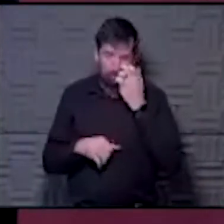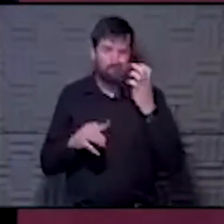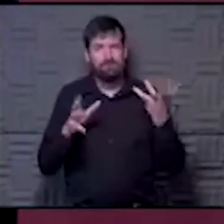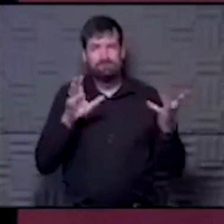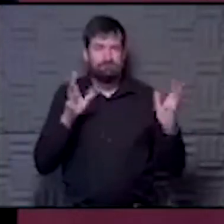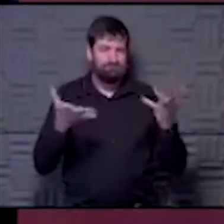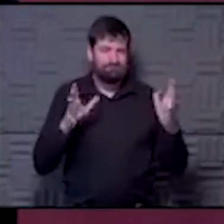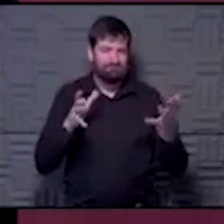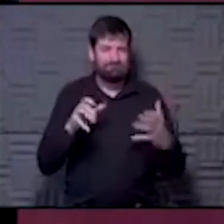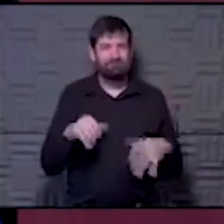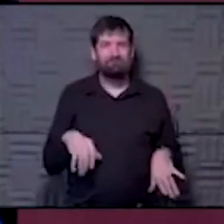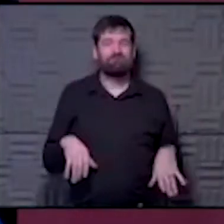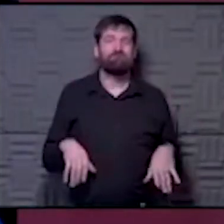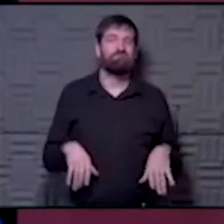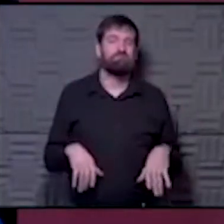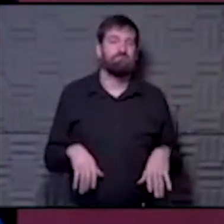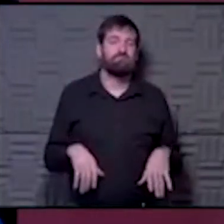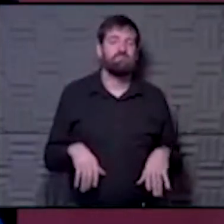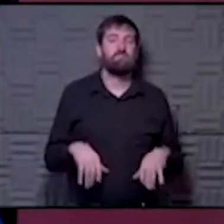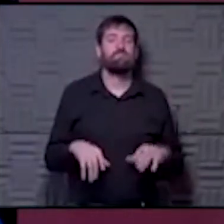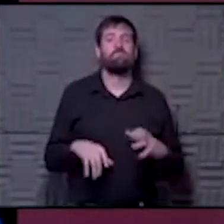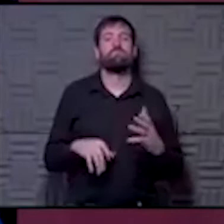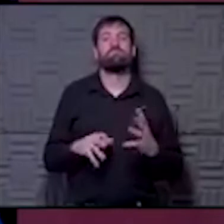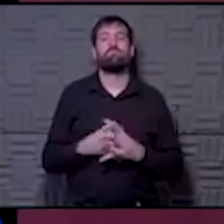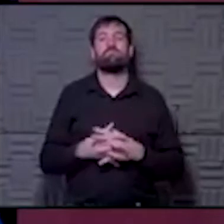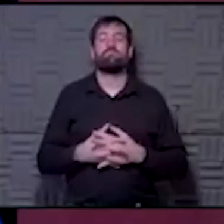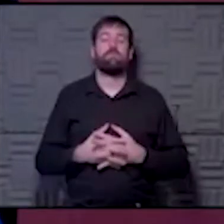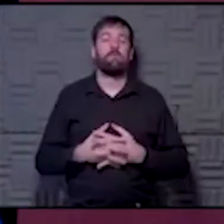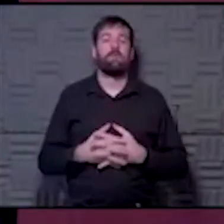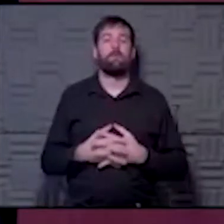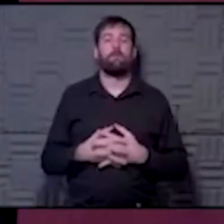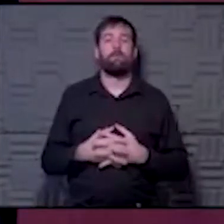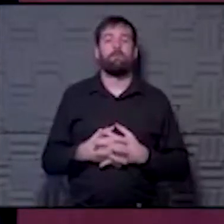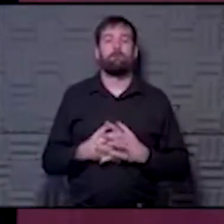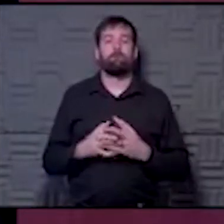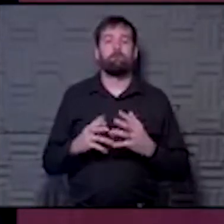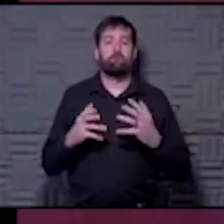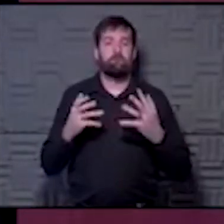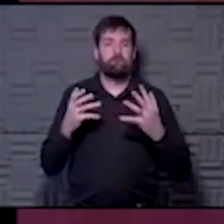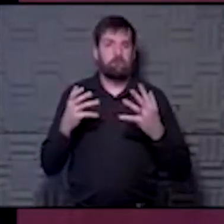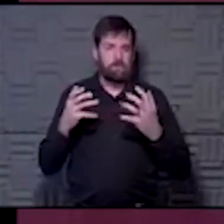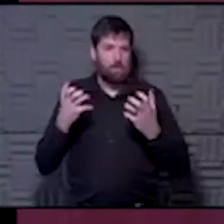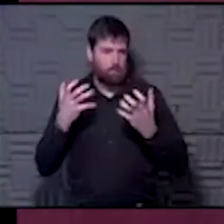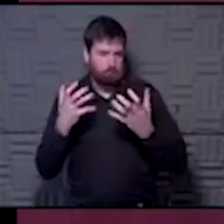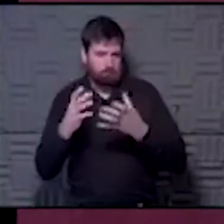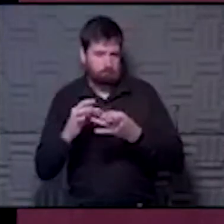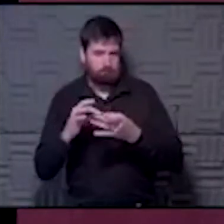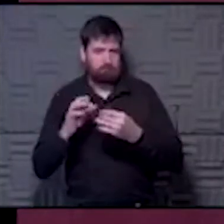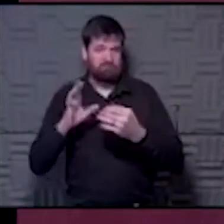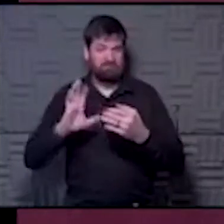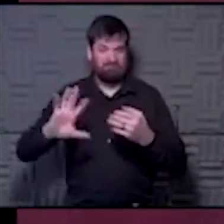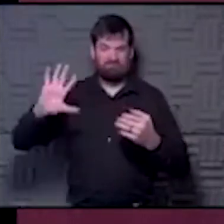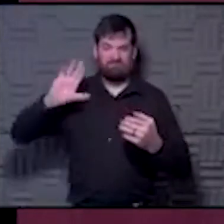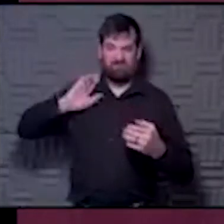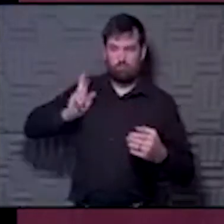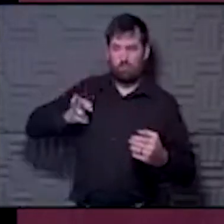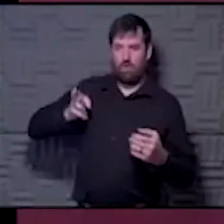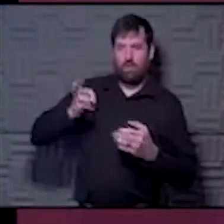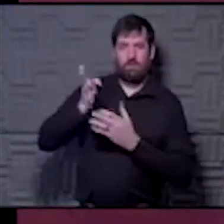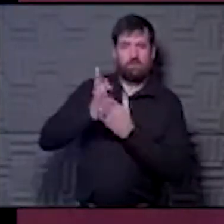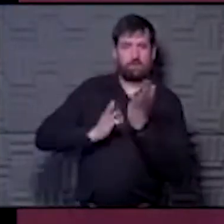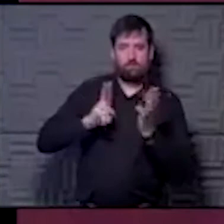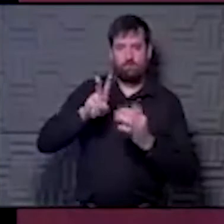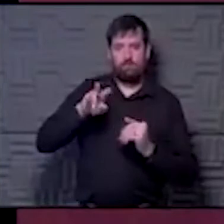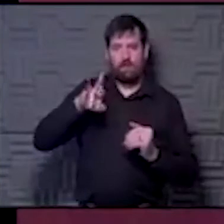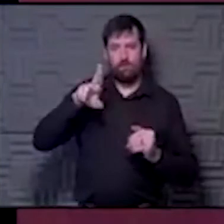make that in a pejorative fashion or be negative about that at all. What I'm really thinking is, Hawk, as we know historically, some viruses come